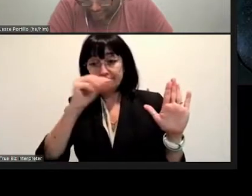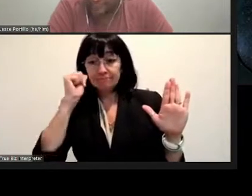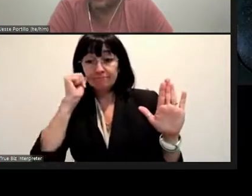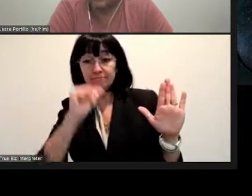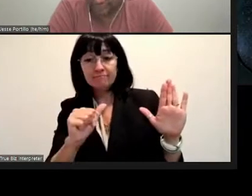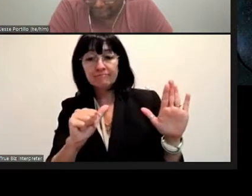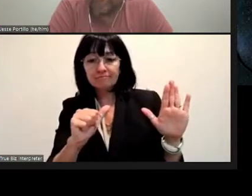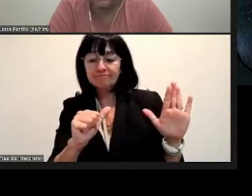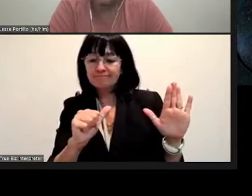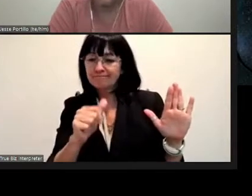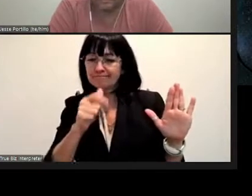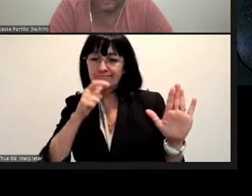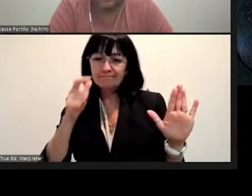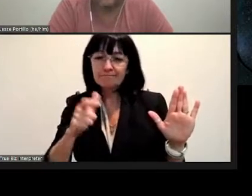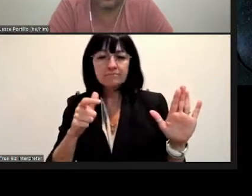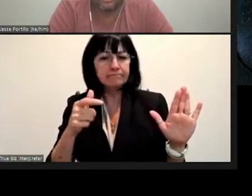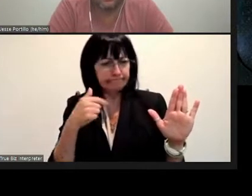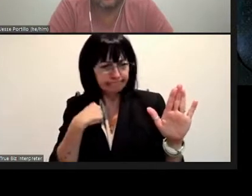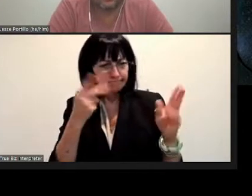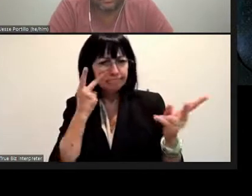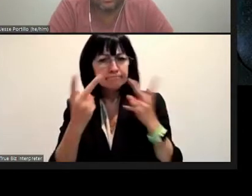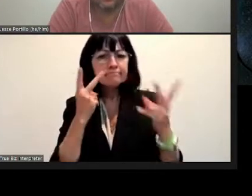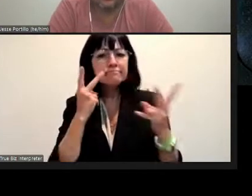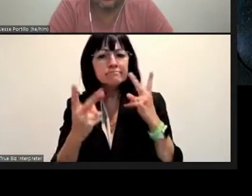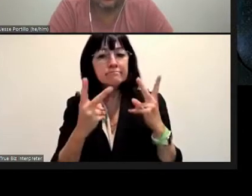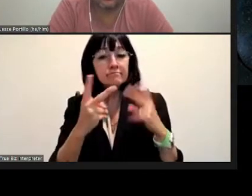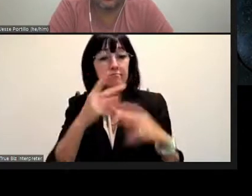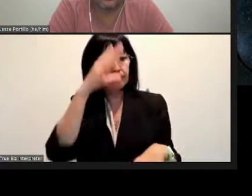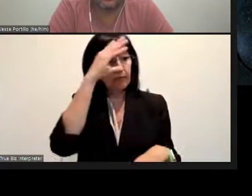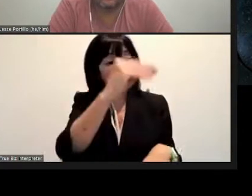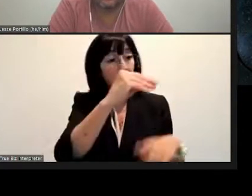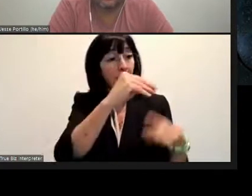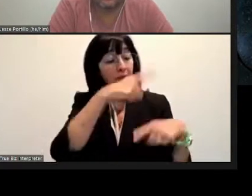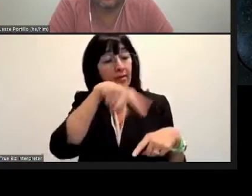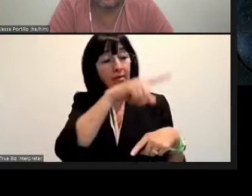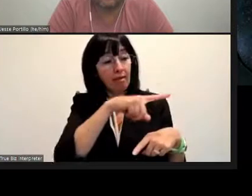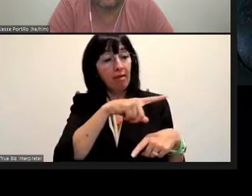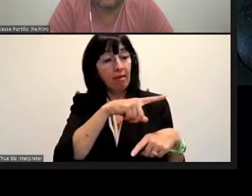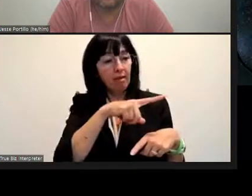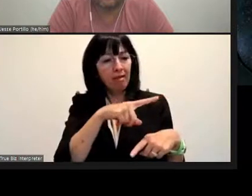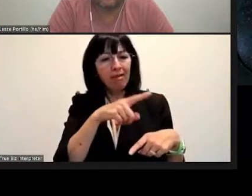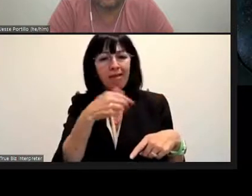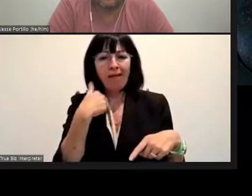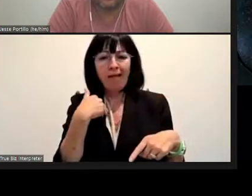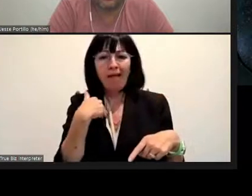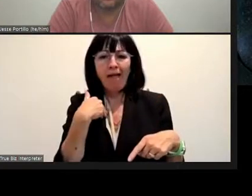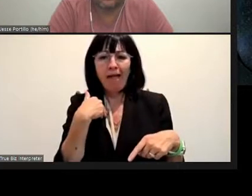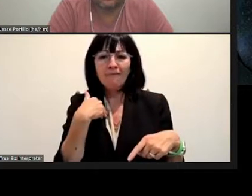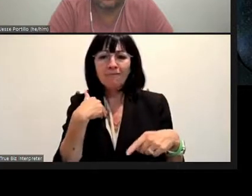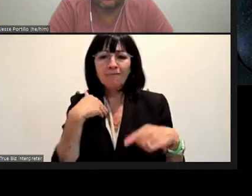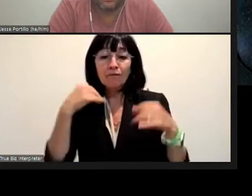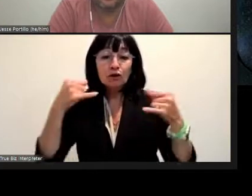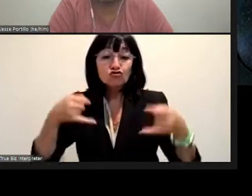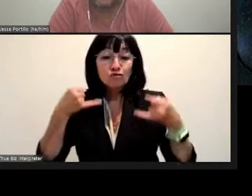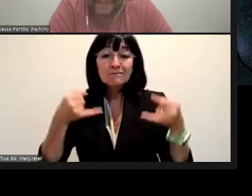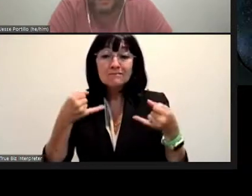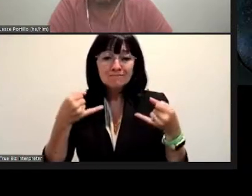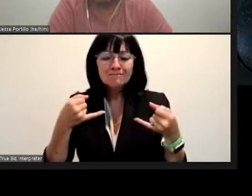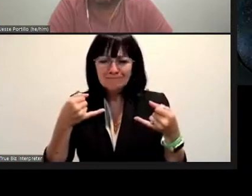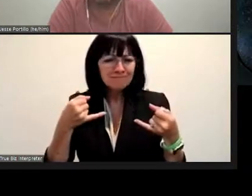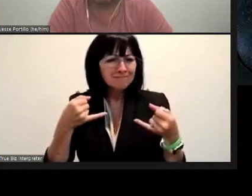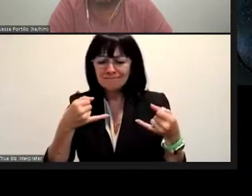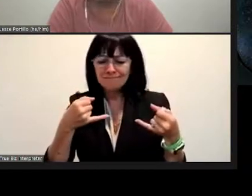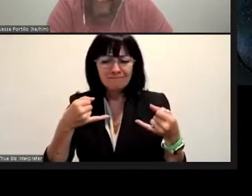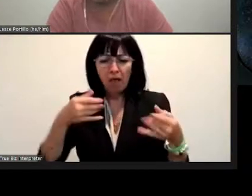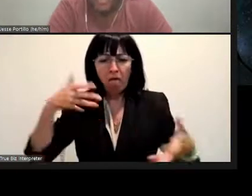watched men go from wearing like jeans so baggy that two people could stand in them as like the